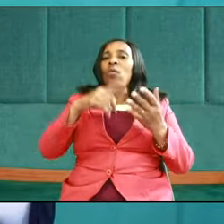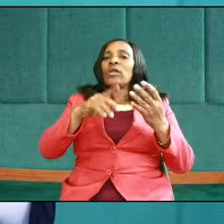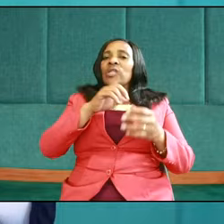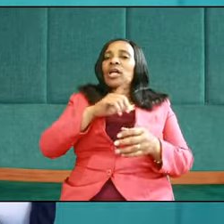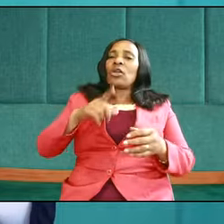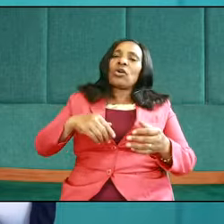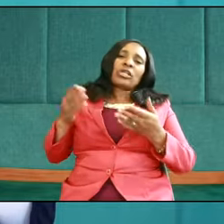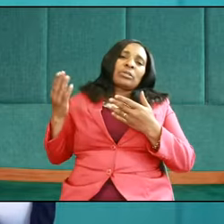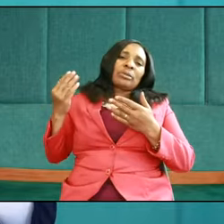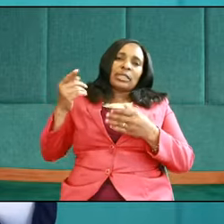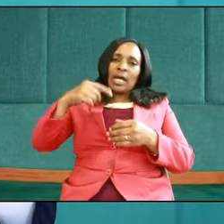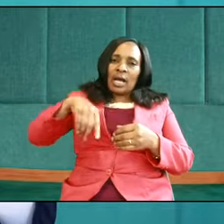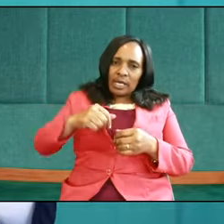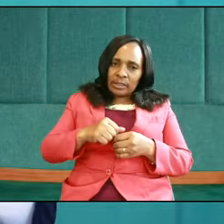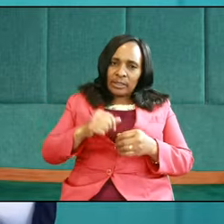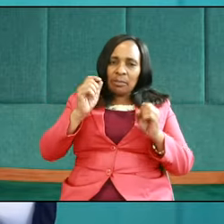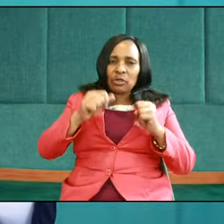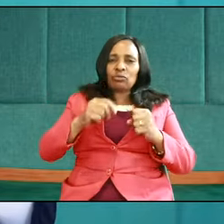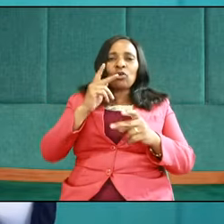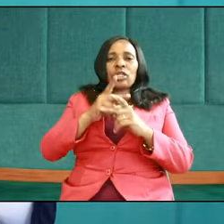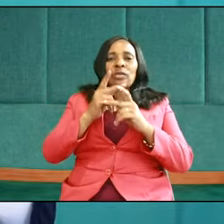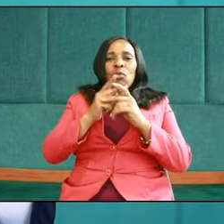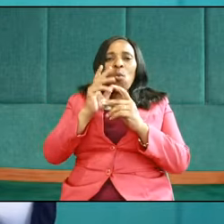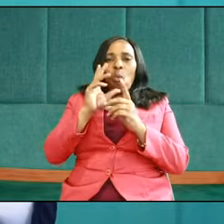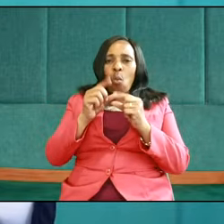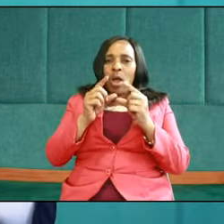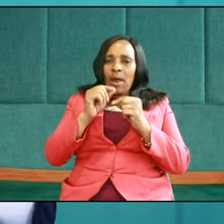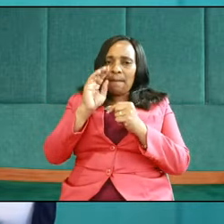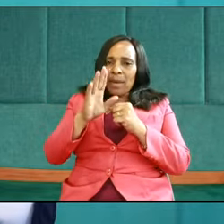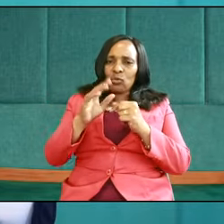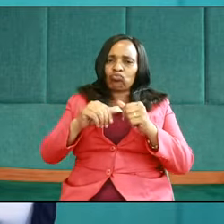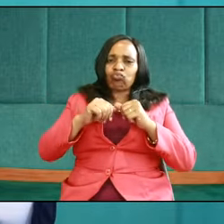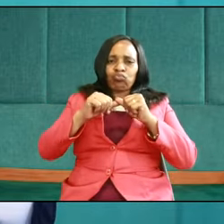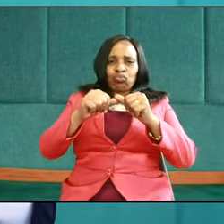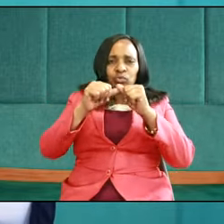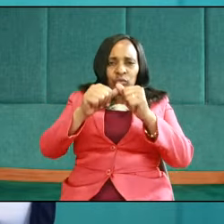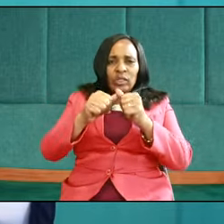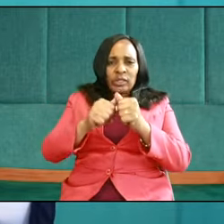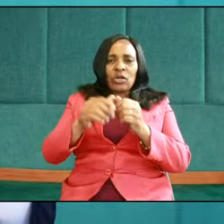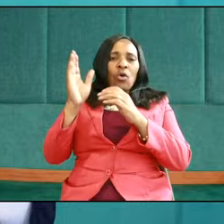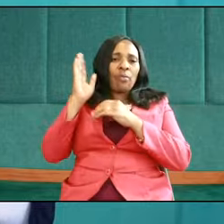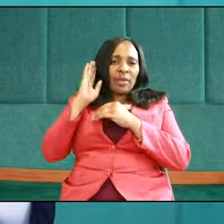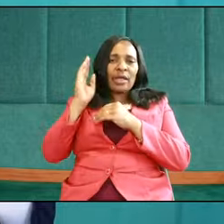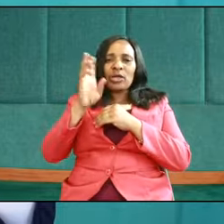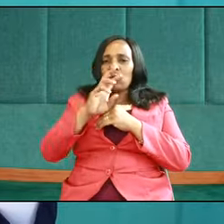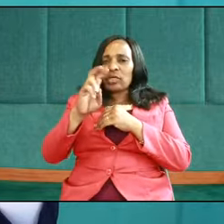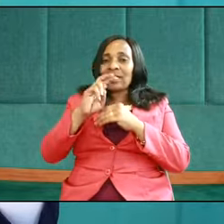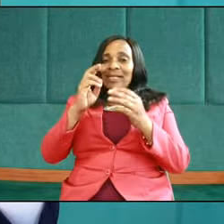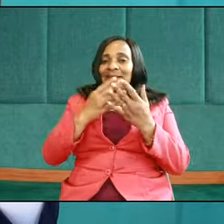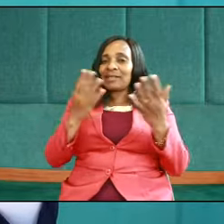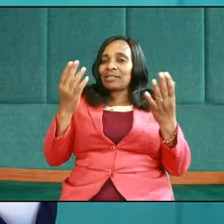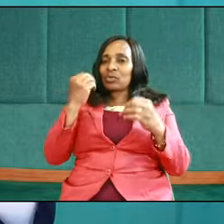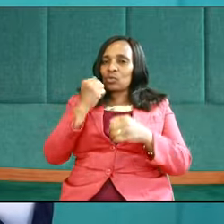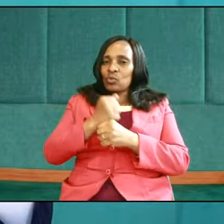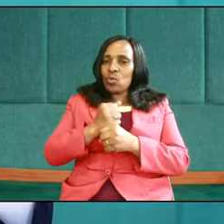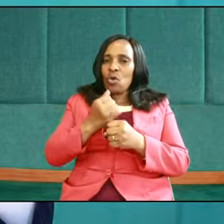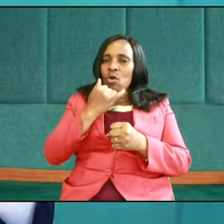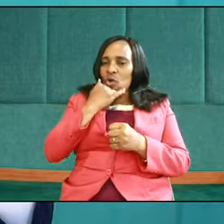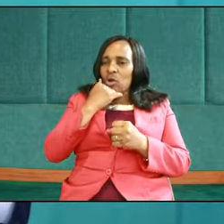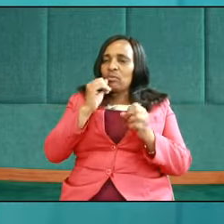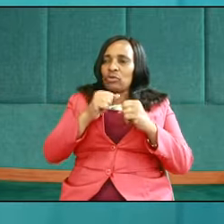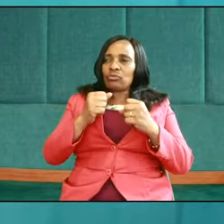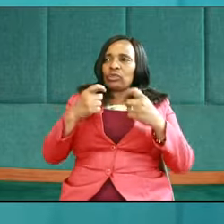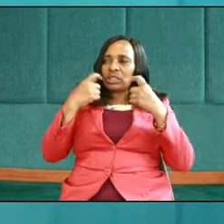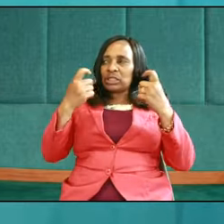expects of us, we should keep his word and consistently obey him, mm-hmm. recognizing that the things that we do wrong is actually